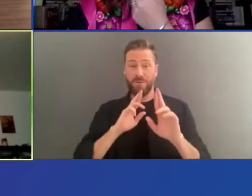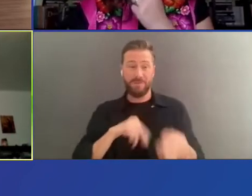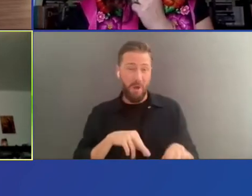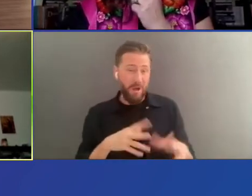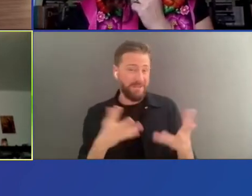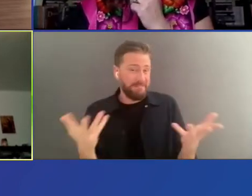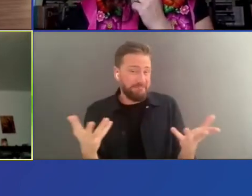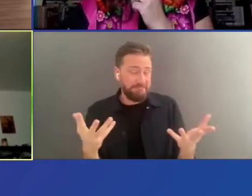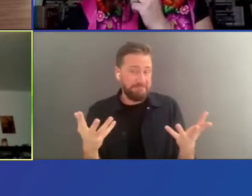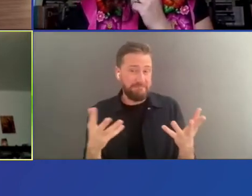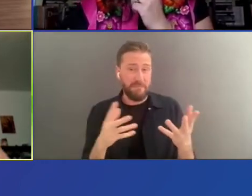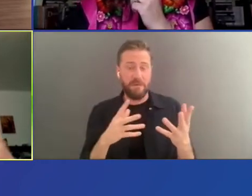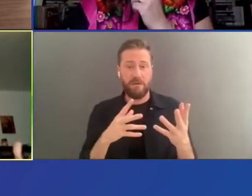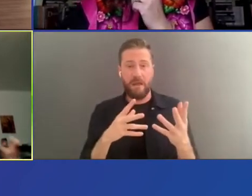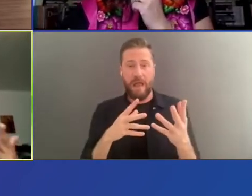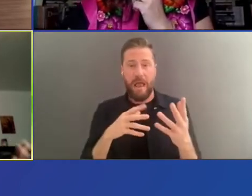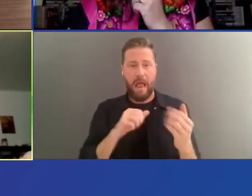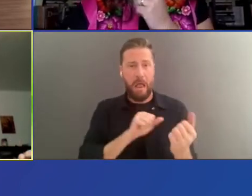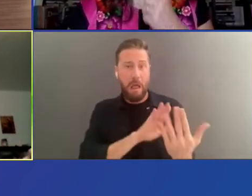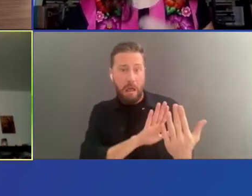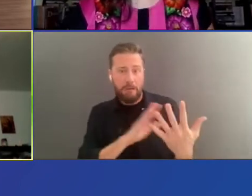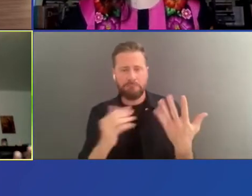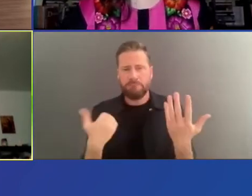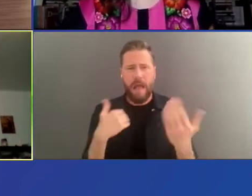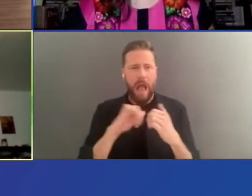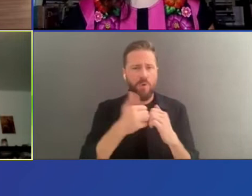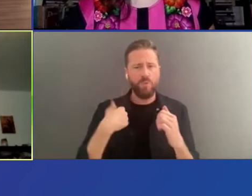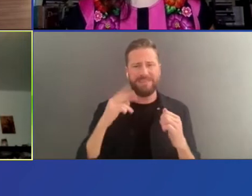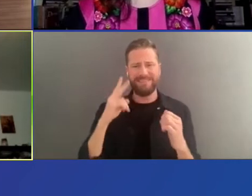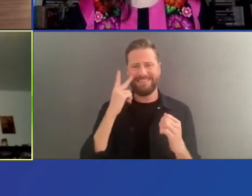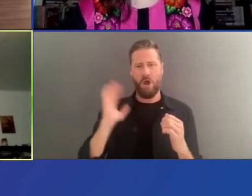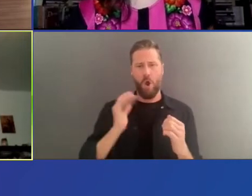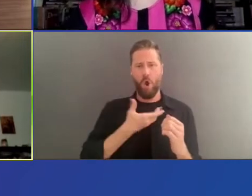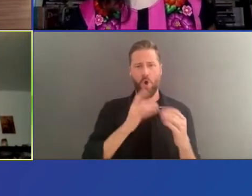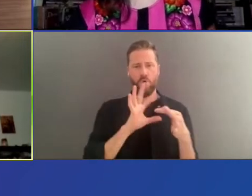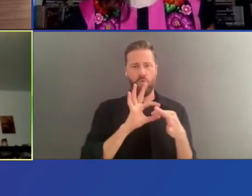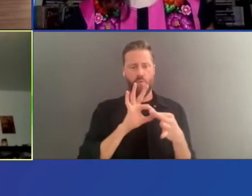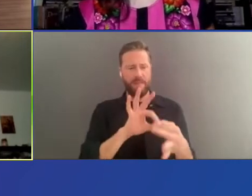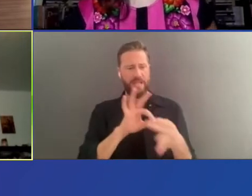response? How do we see our relationship to,